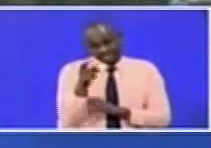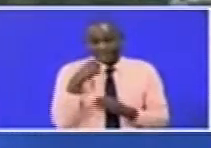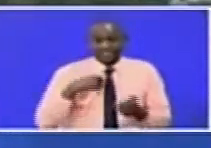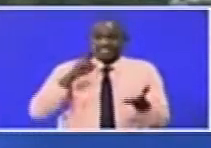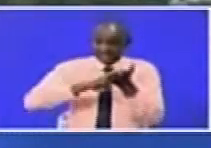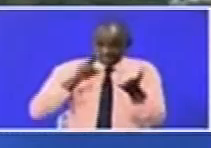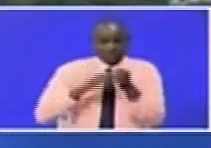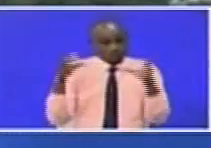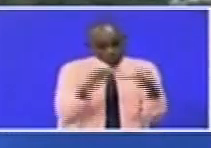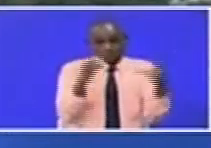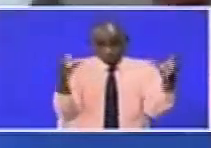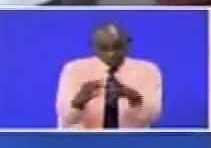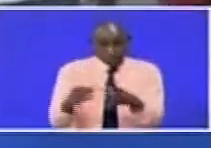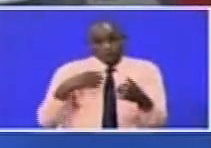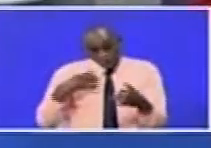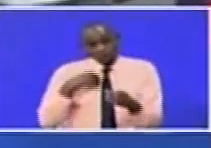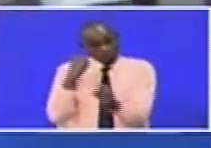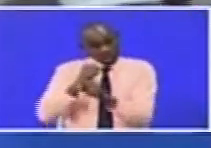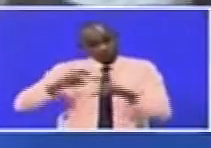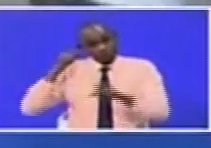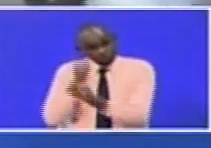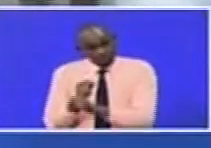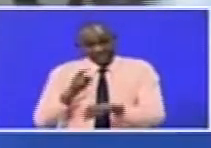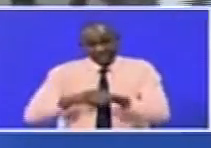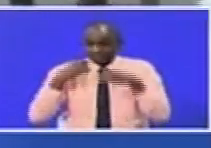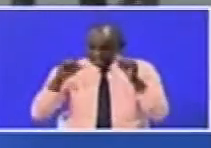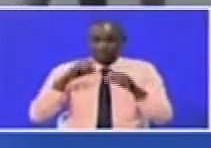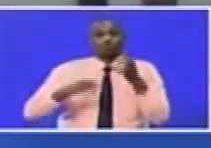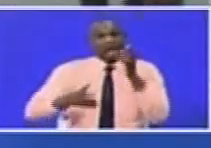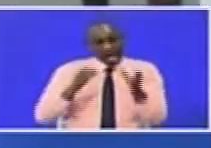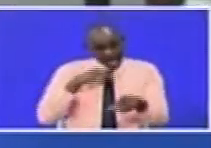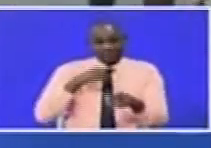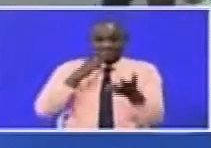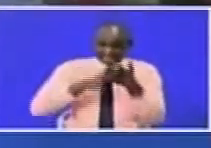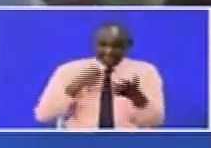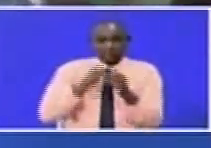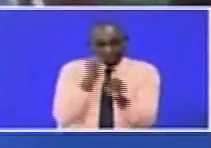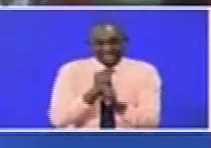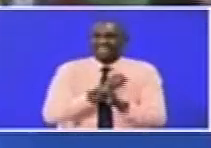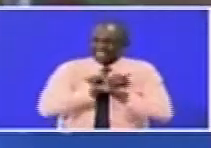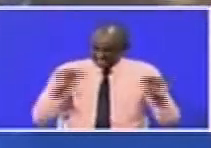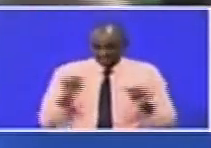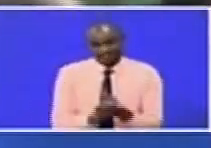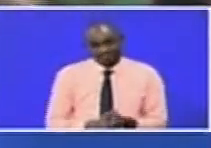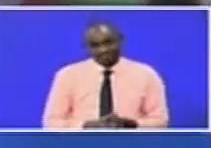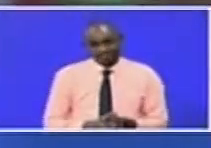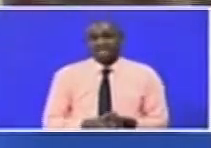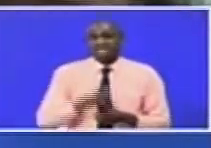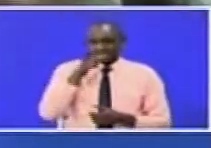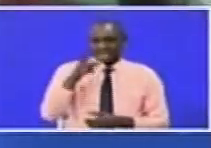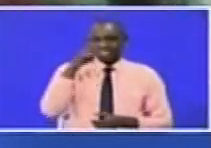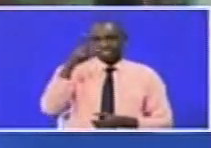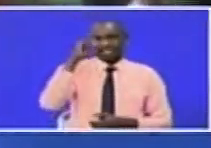registered cooperatives or find formal work as they try to raise taxes and rid the city of street vendors. The city